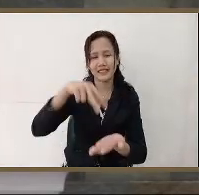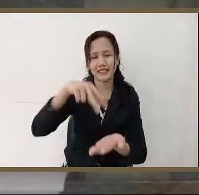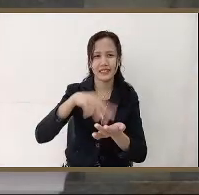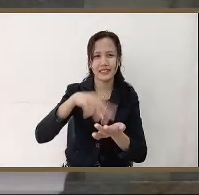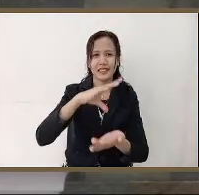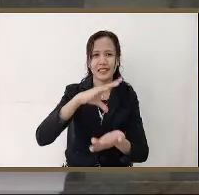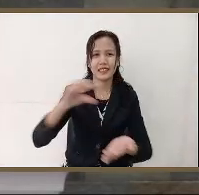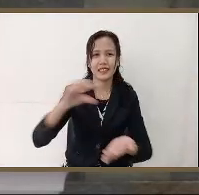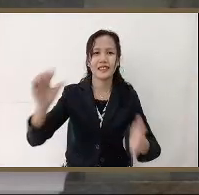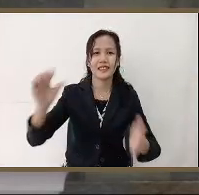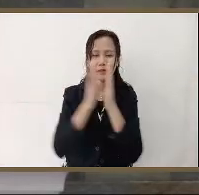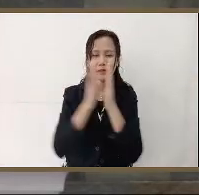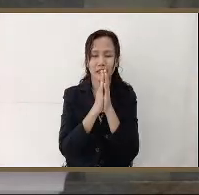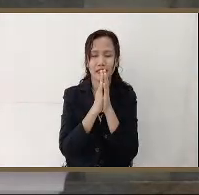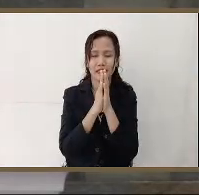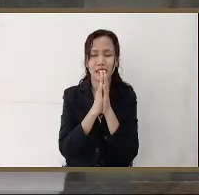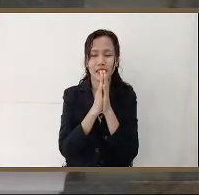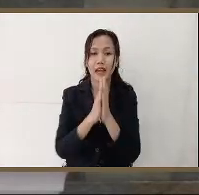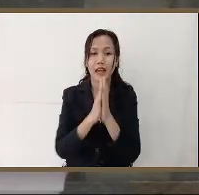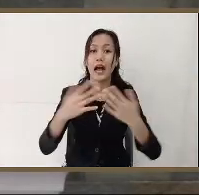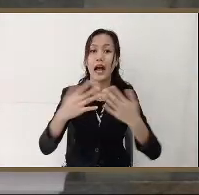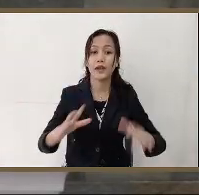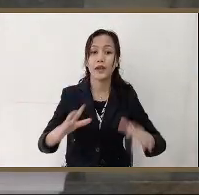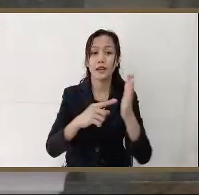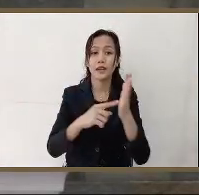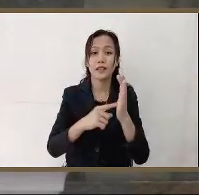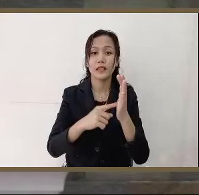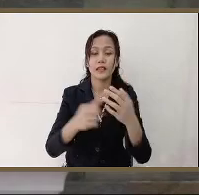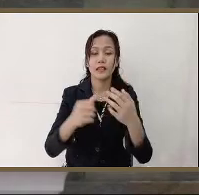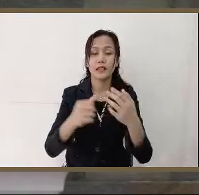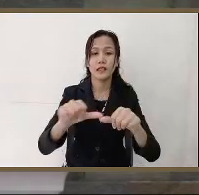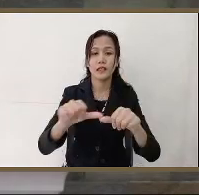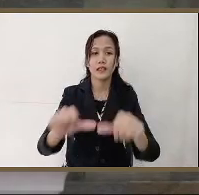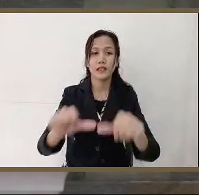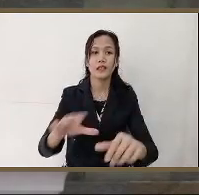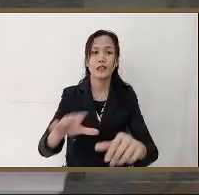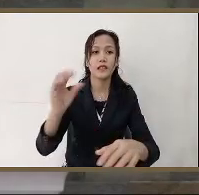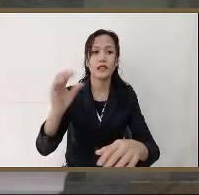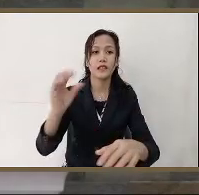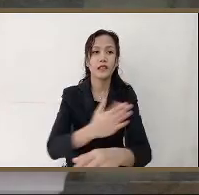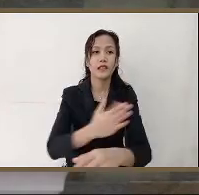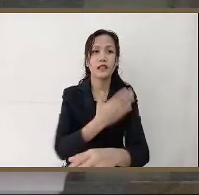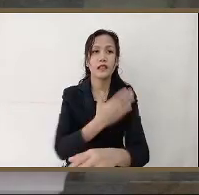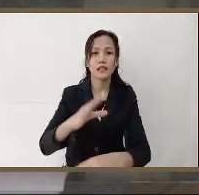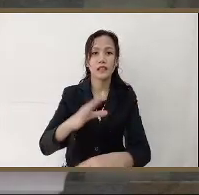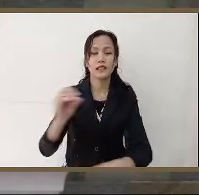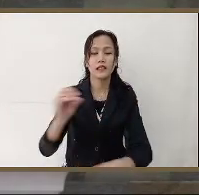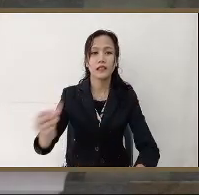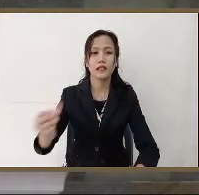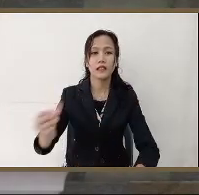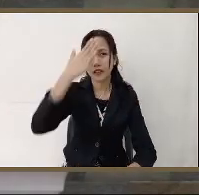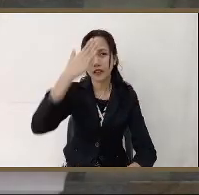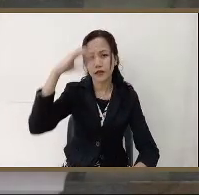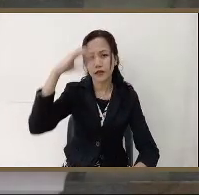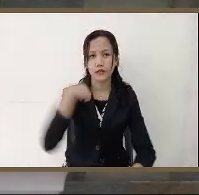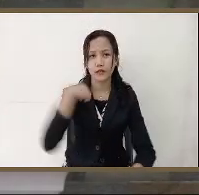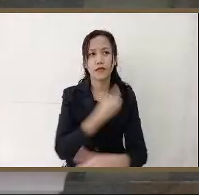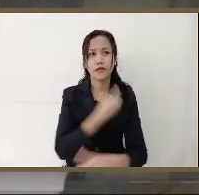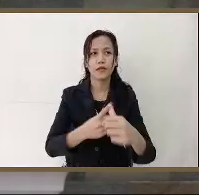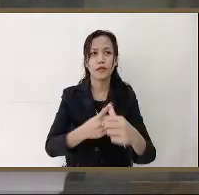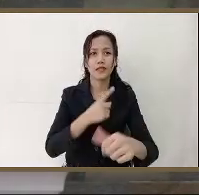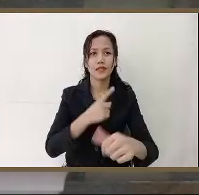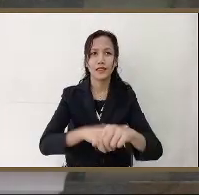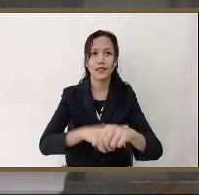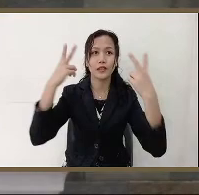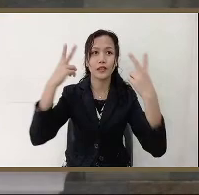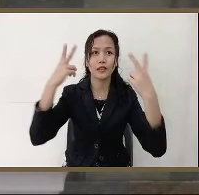po ay manalangin. Then after this, we will proceed with our singing and recognition of the first time visitors.